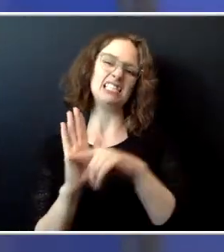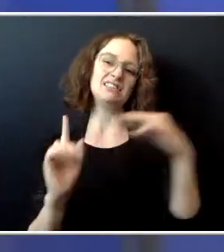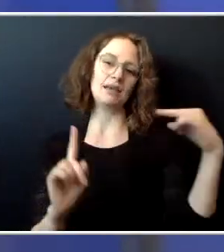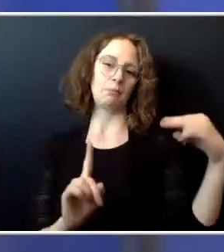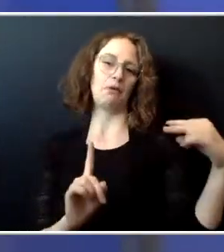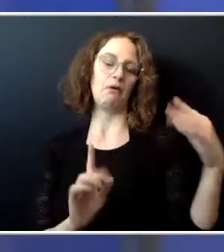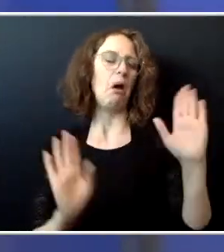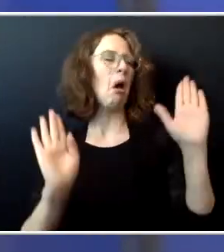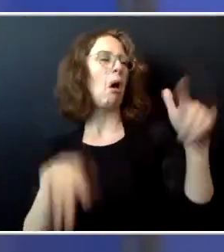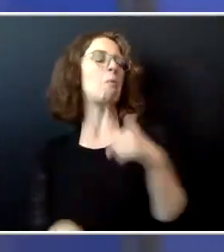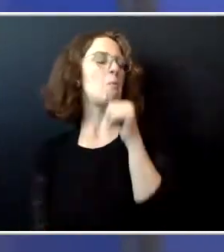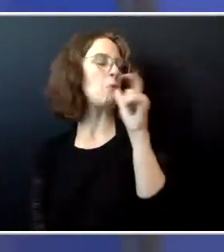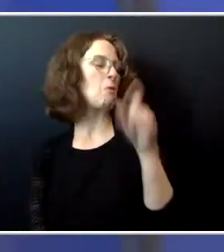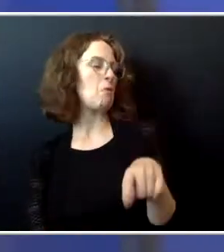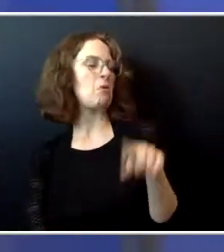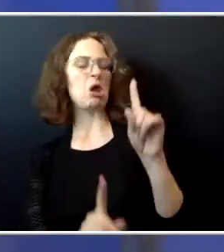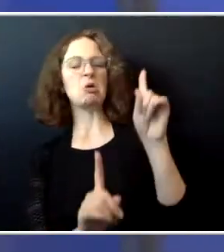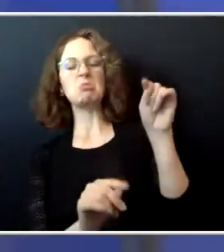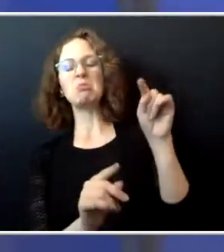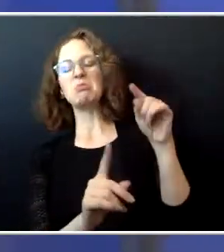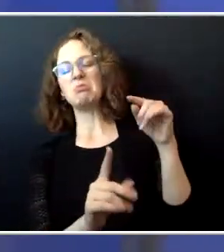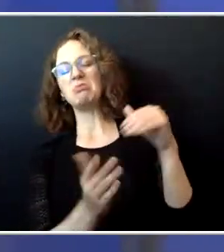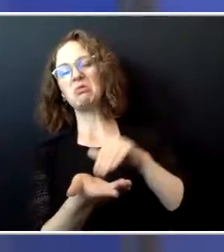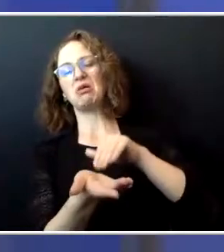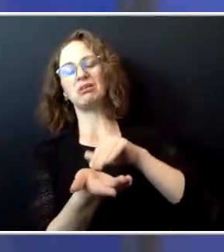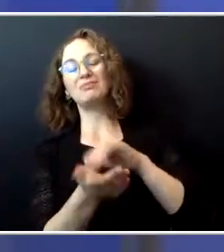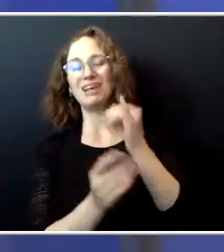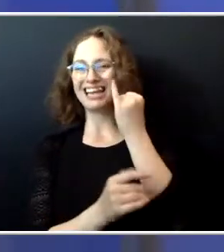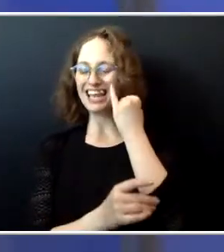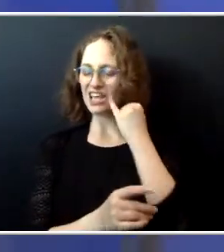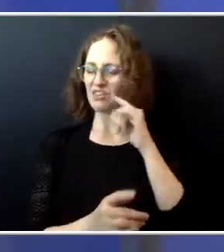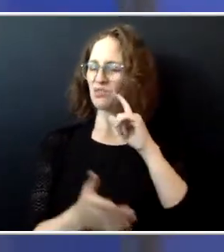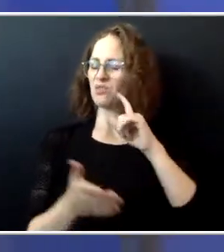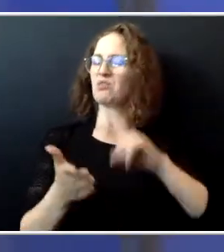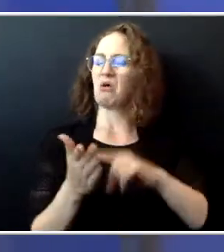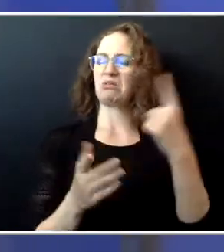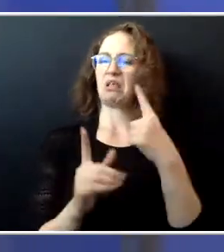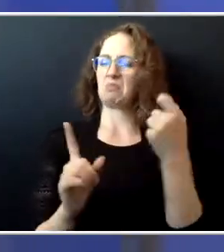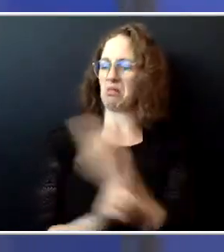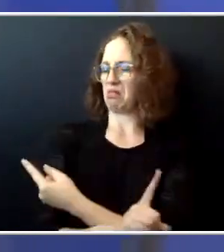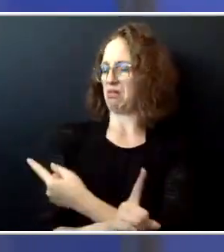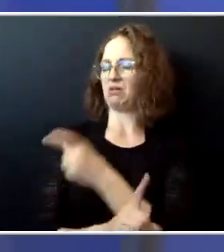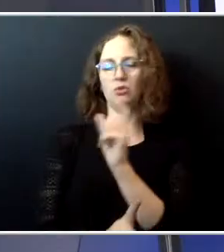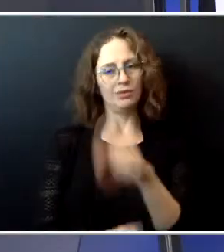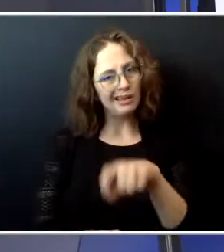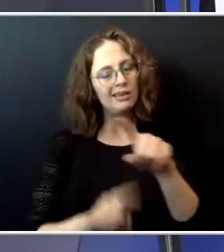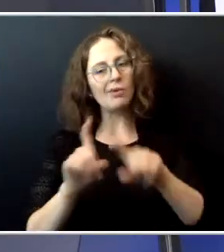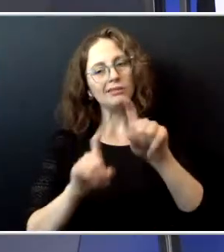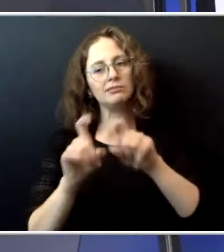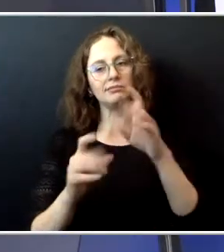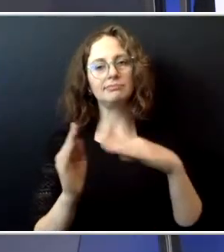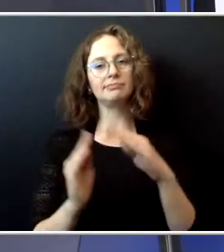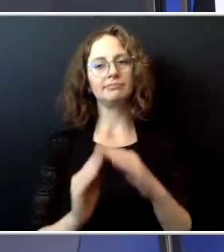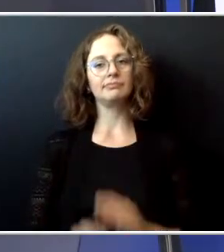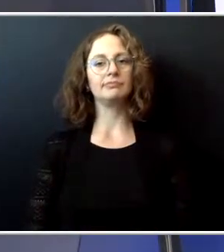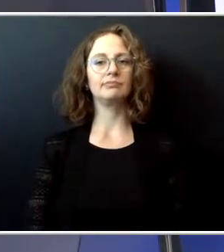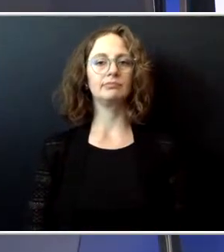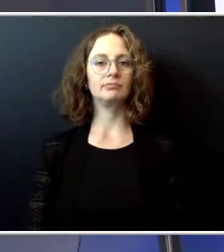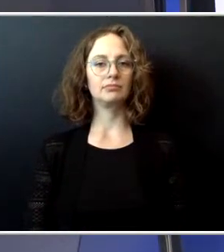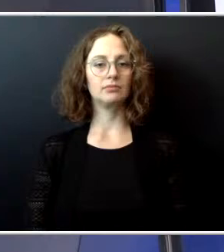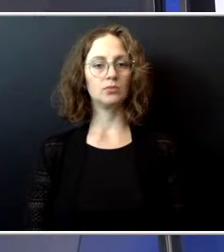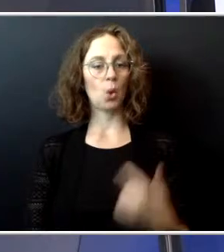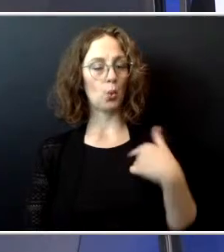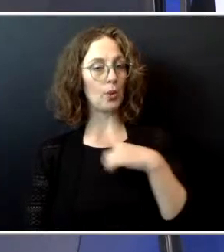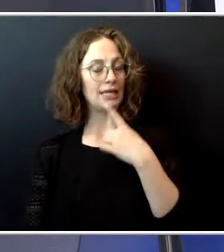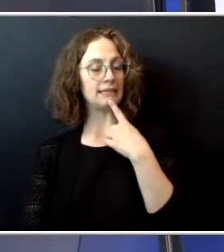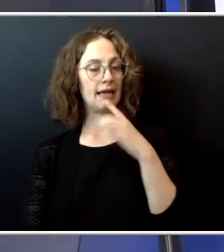if you know that something's not right, you need to ask questions. So, Doc, we said this was a rare disease. Yeah. Is it rare because a